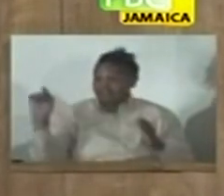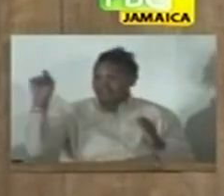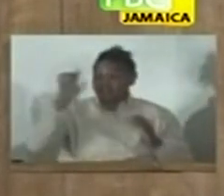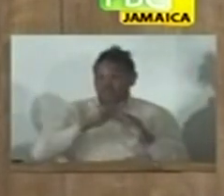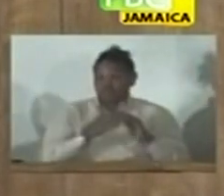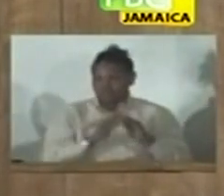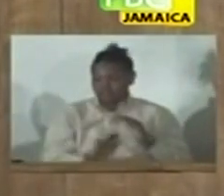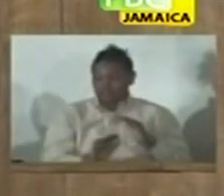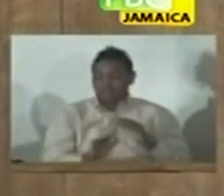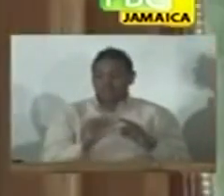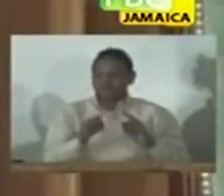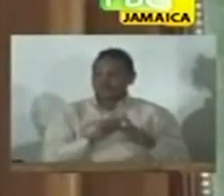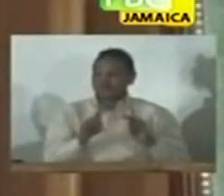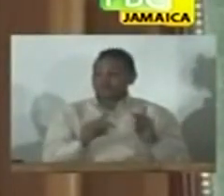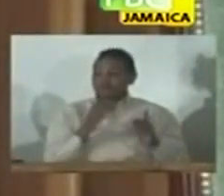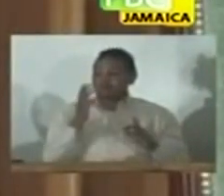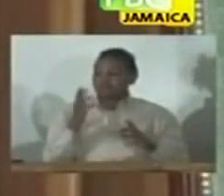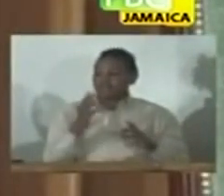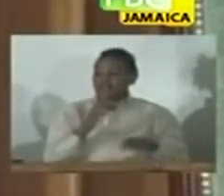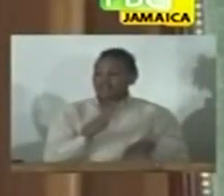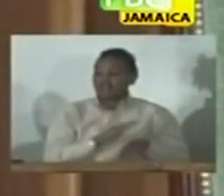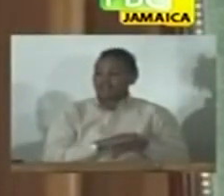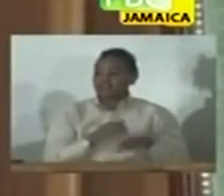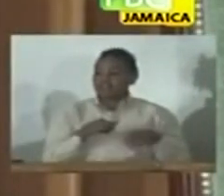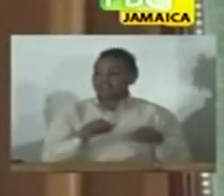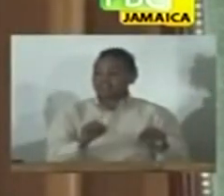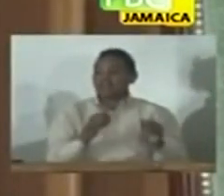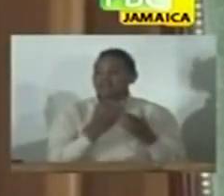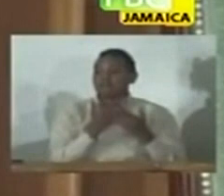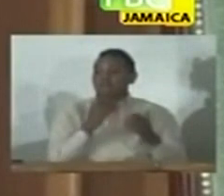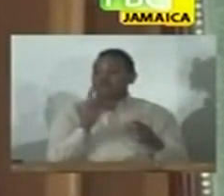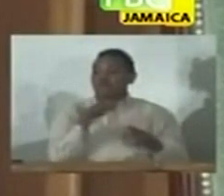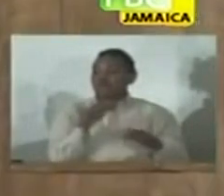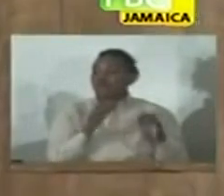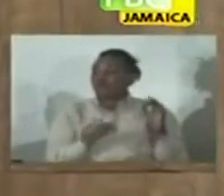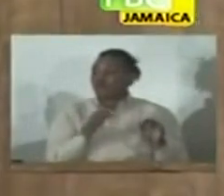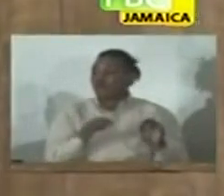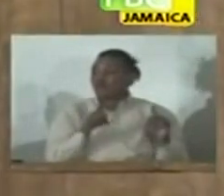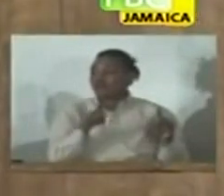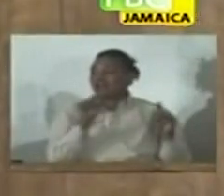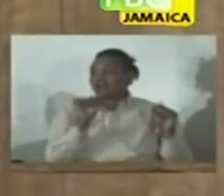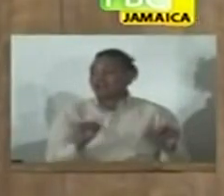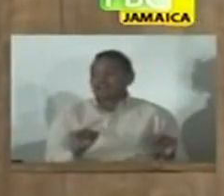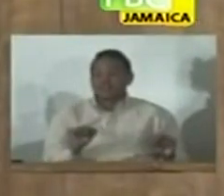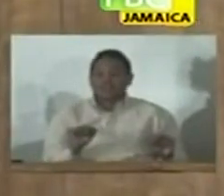held on the ICs and before trial, they can get.